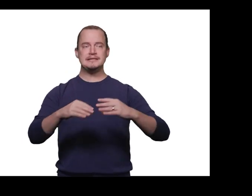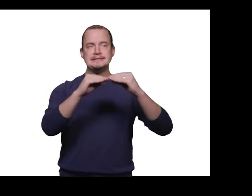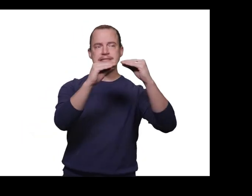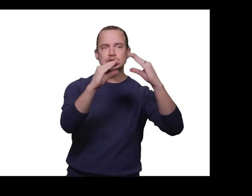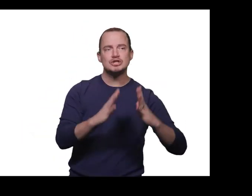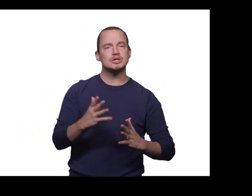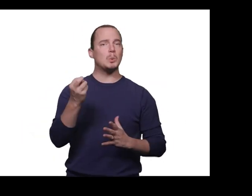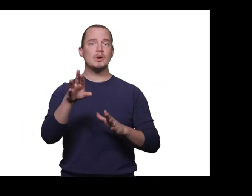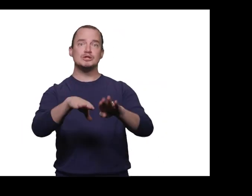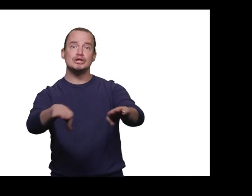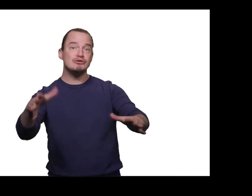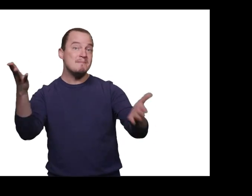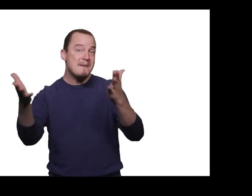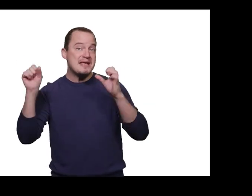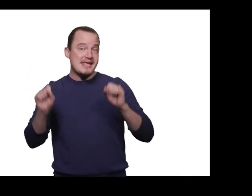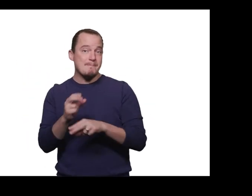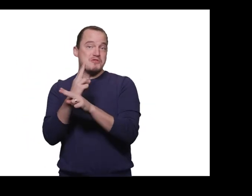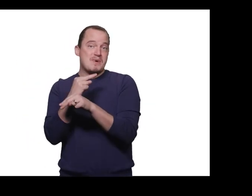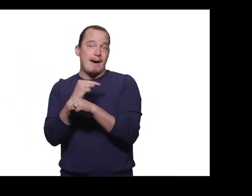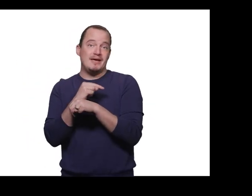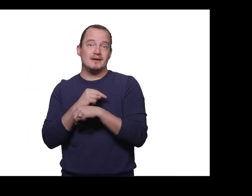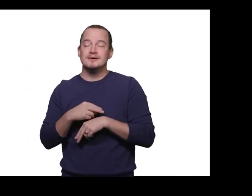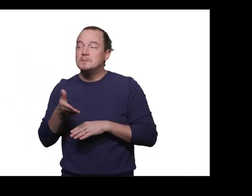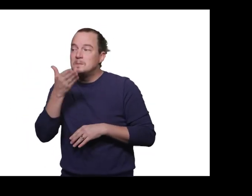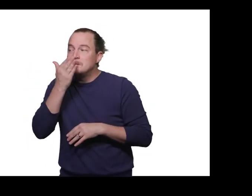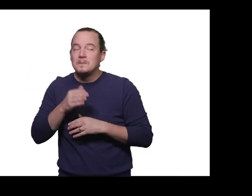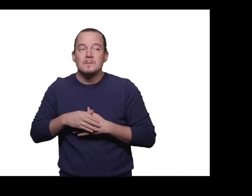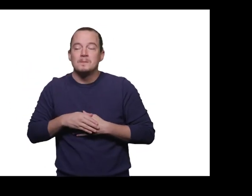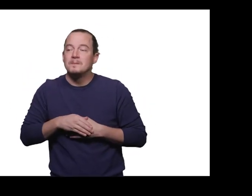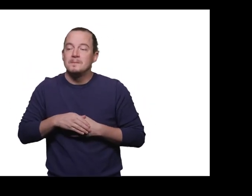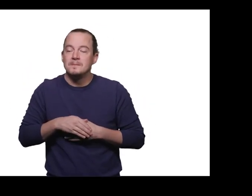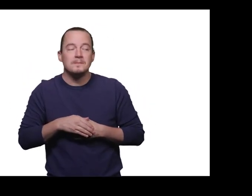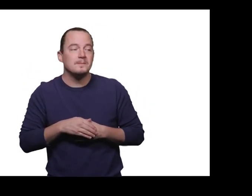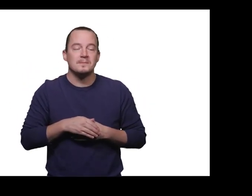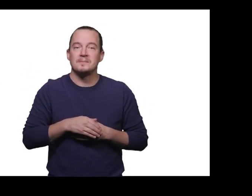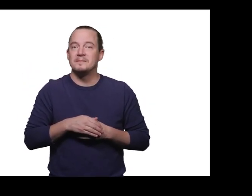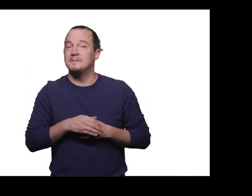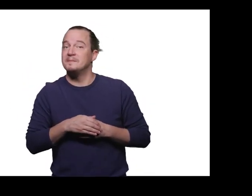the teacher or the children might become the rabbit.